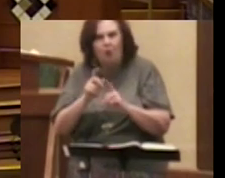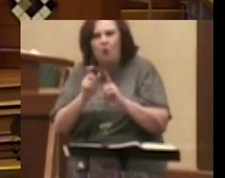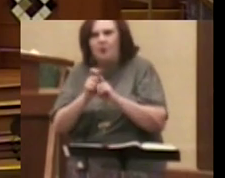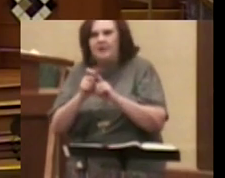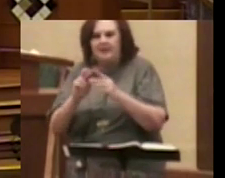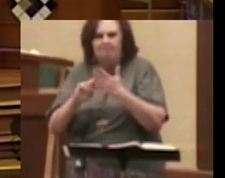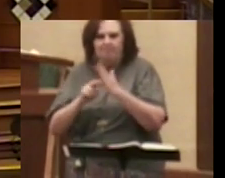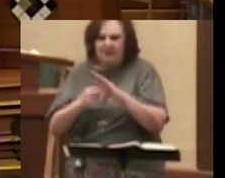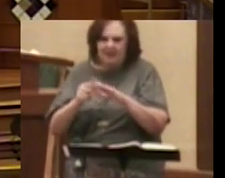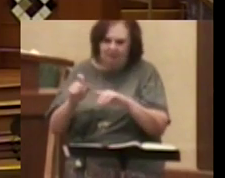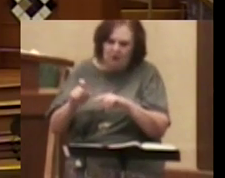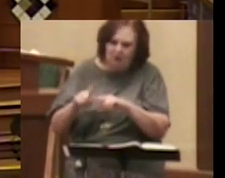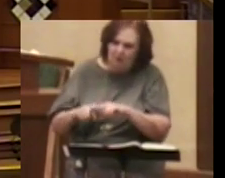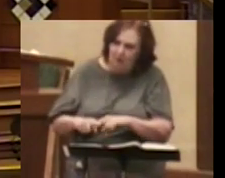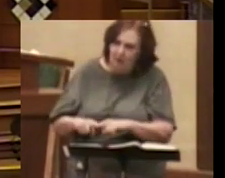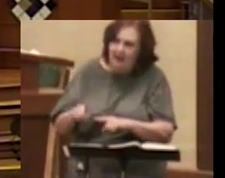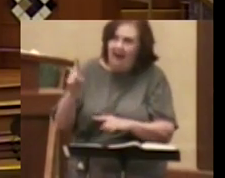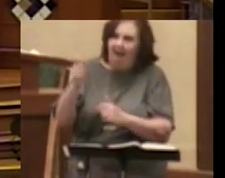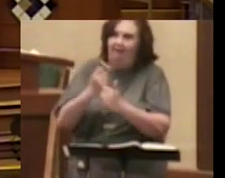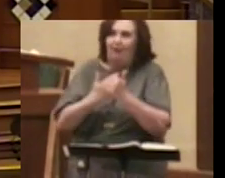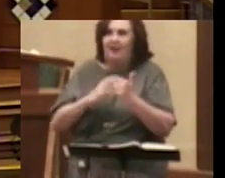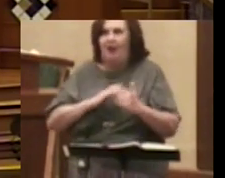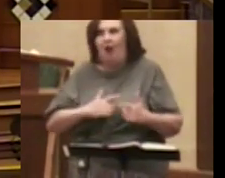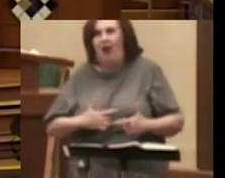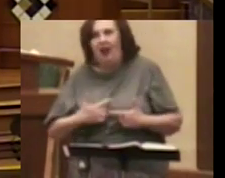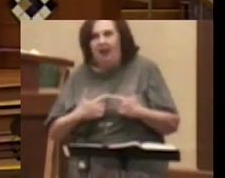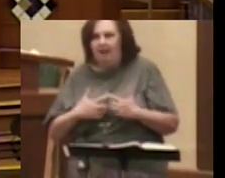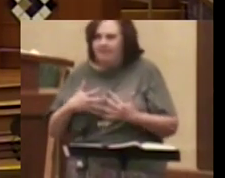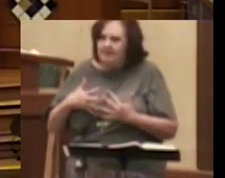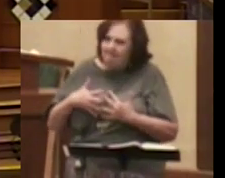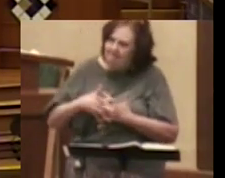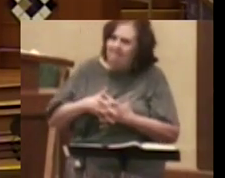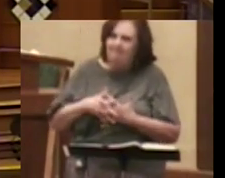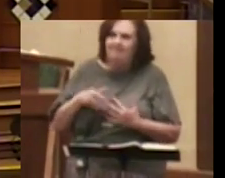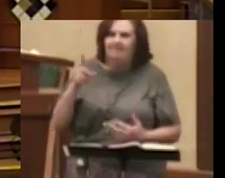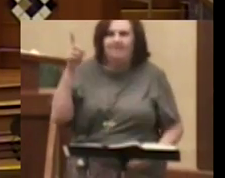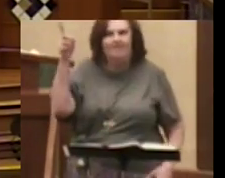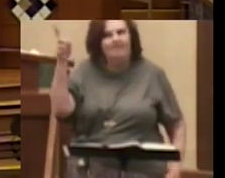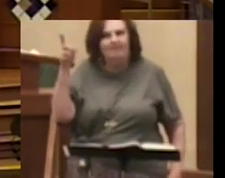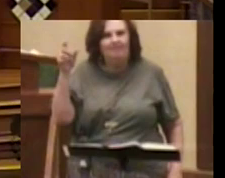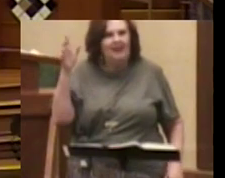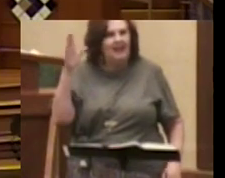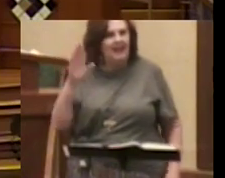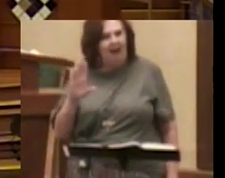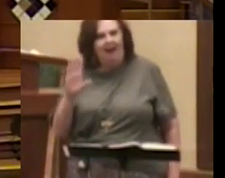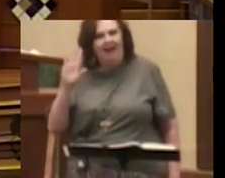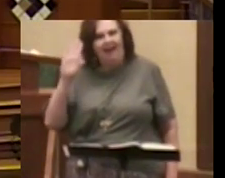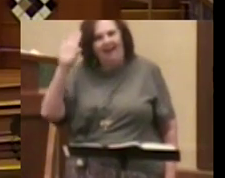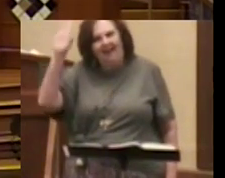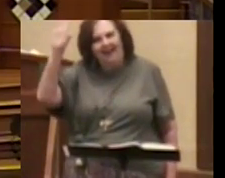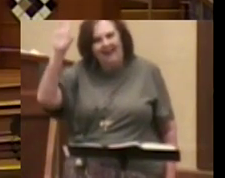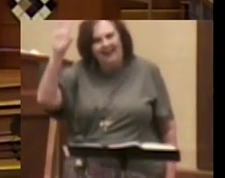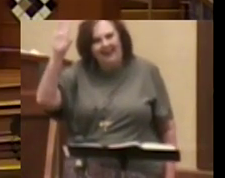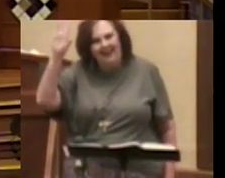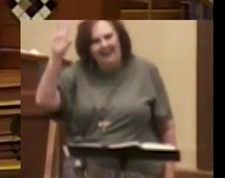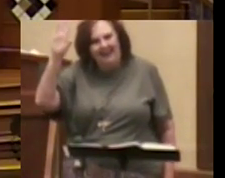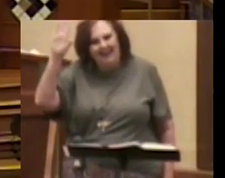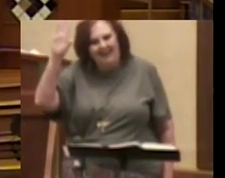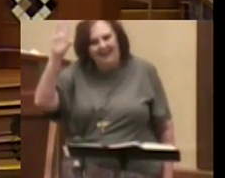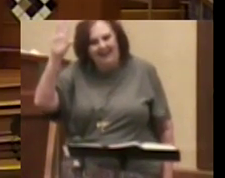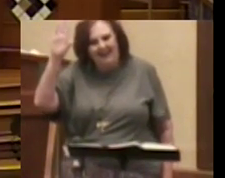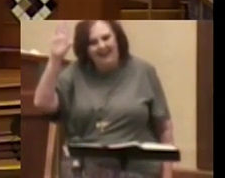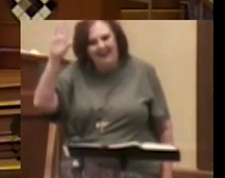rely that everything in our life is staked on the reliability of God. Let me repeat